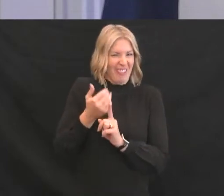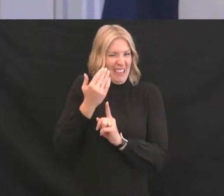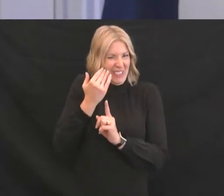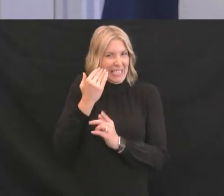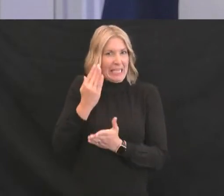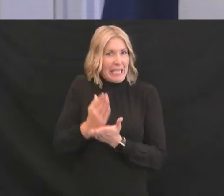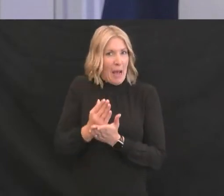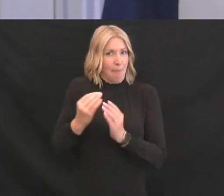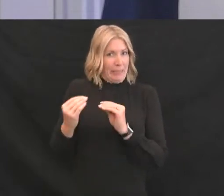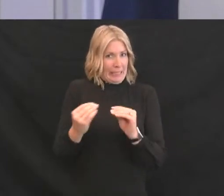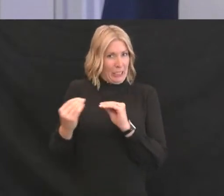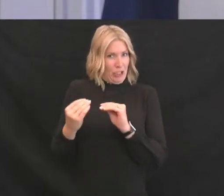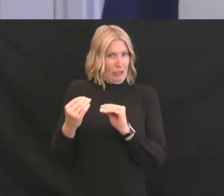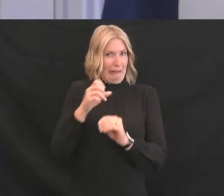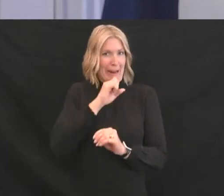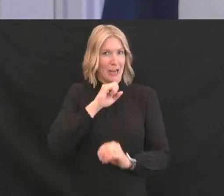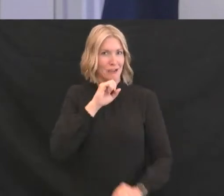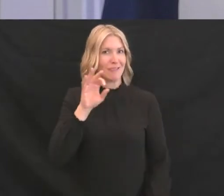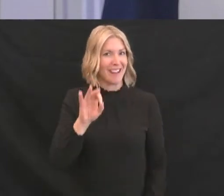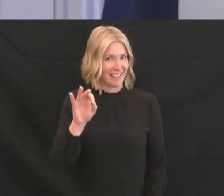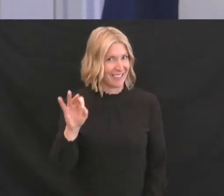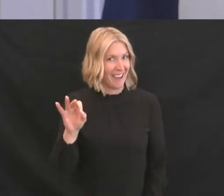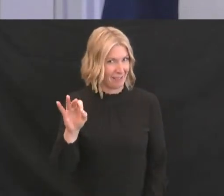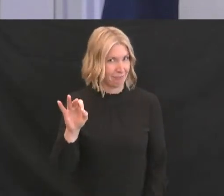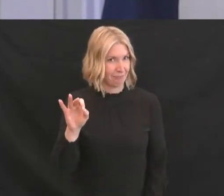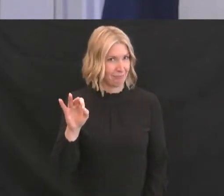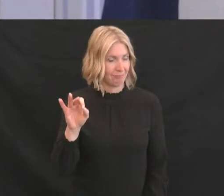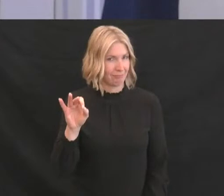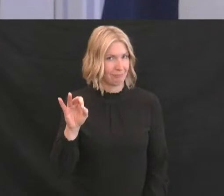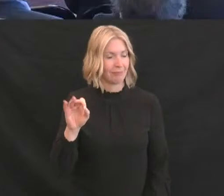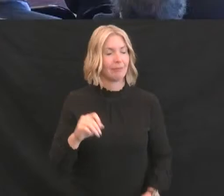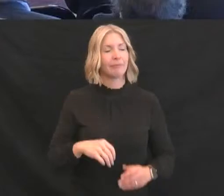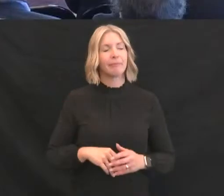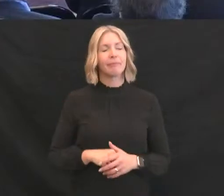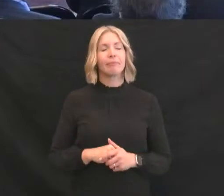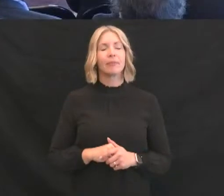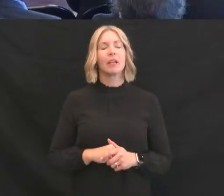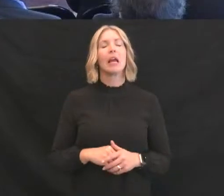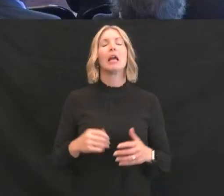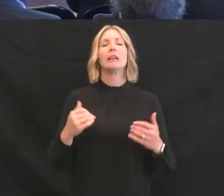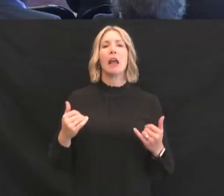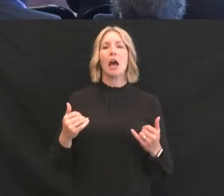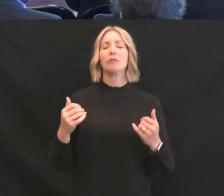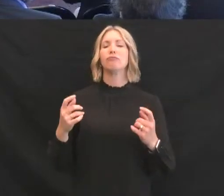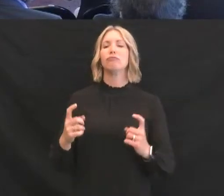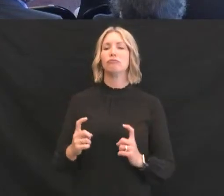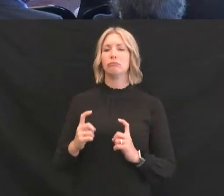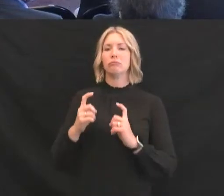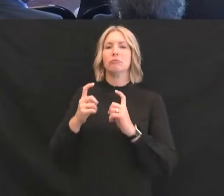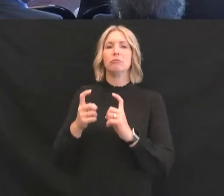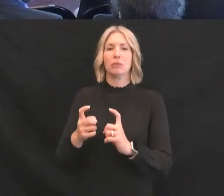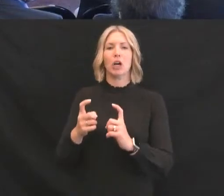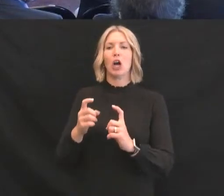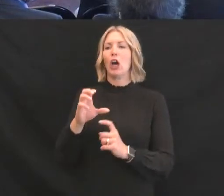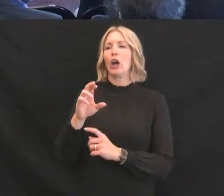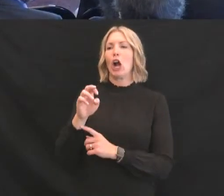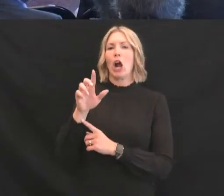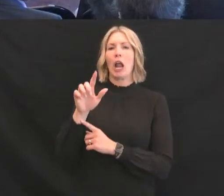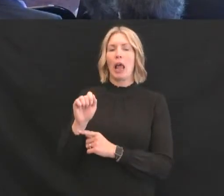99. To receive the Order of Newfoundland and Labrador, Carla Emerson